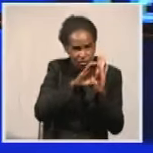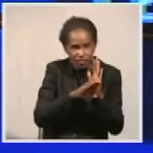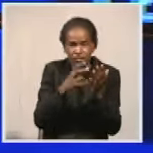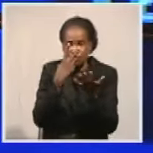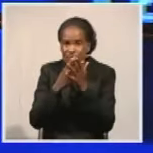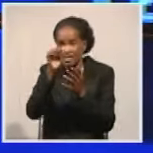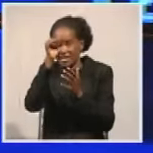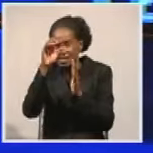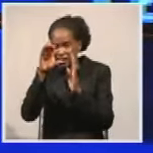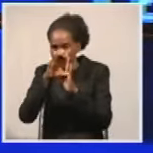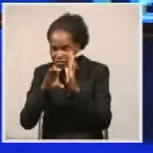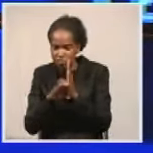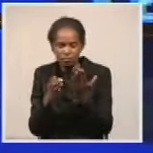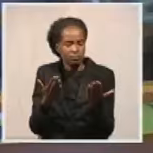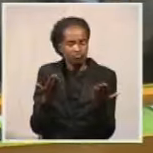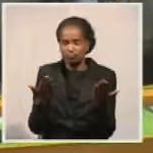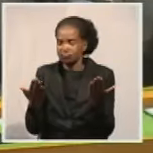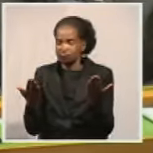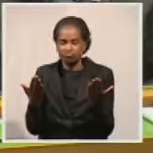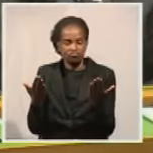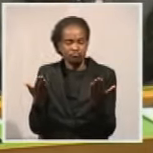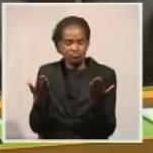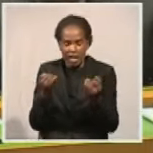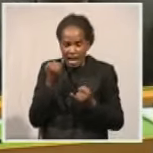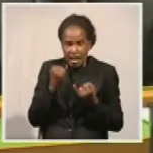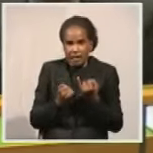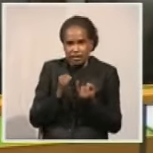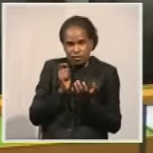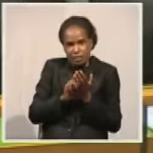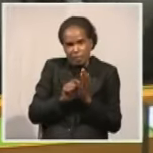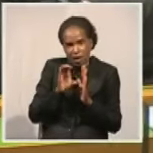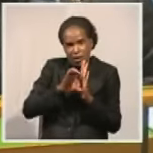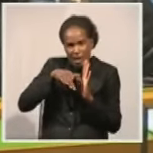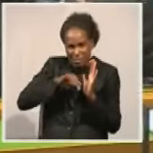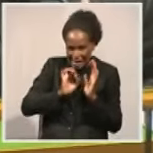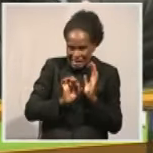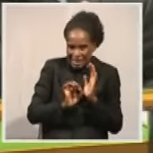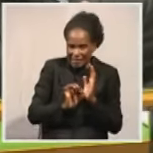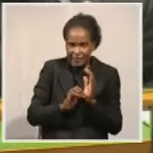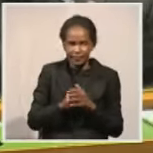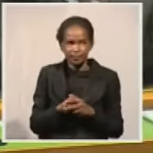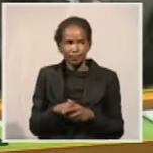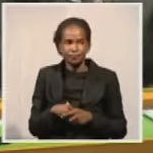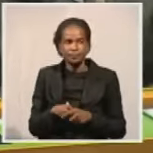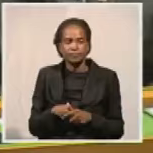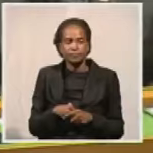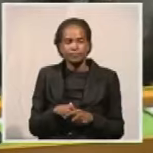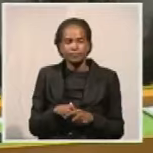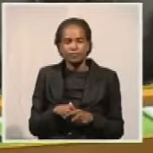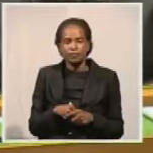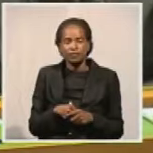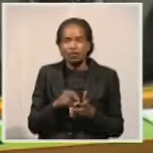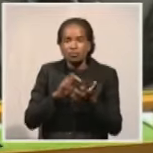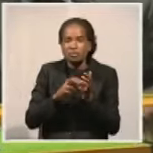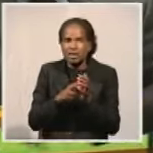we could not create a will where there are, you know, others already. So